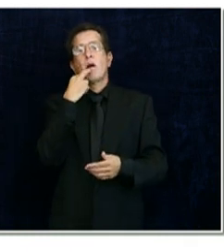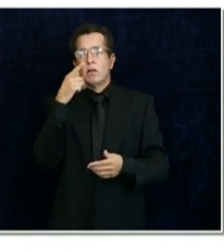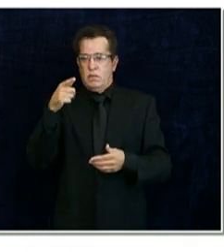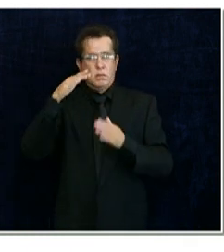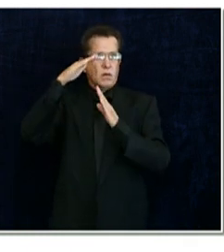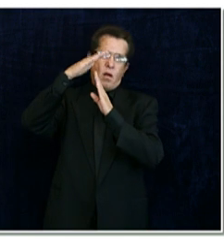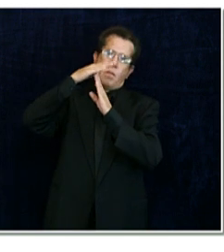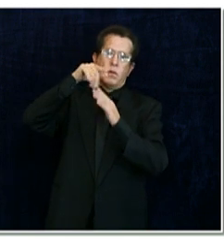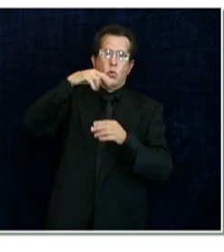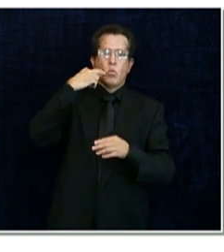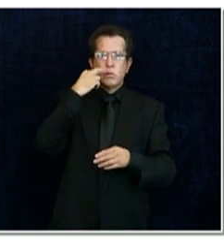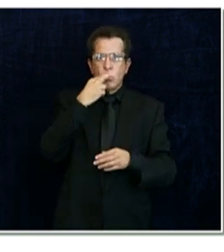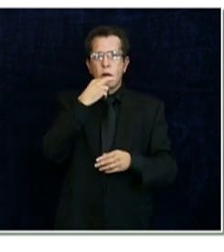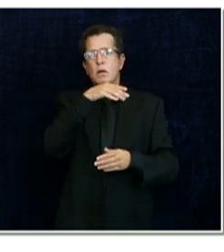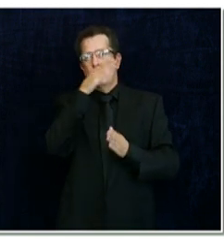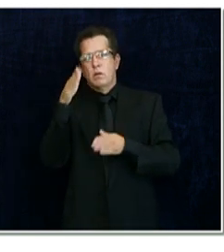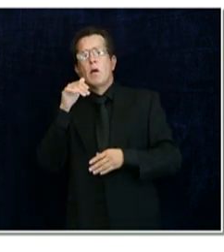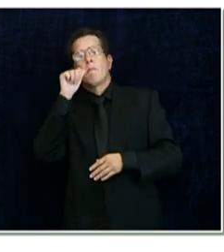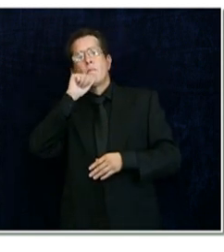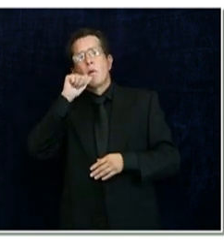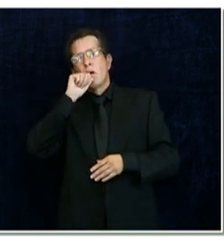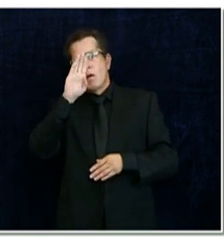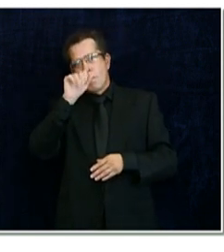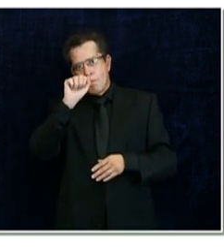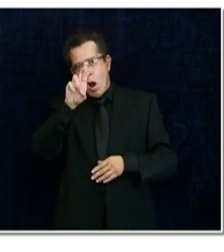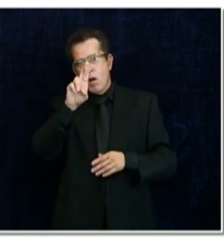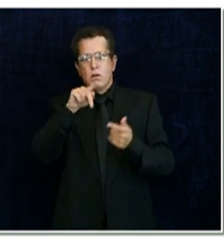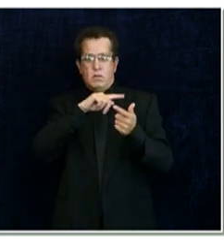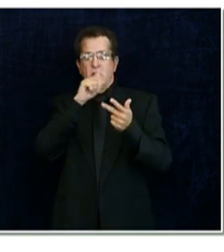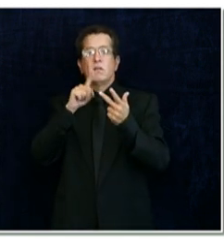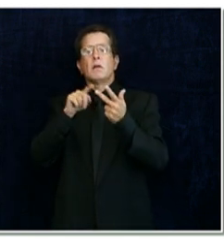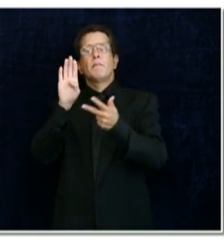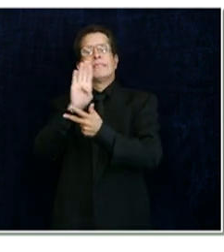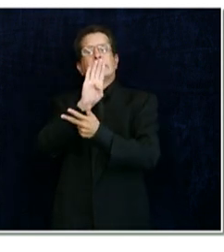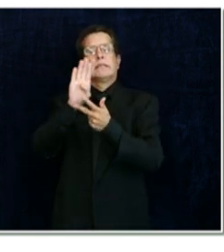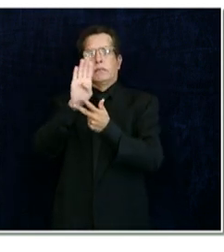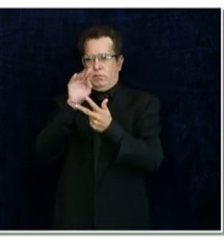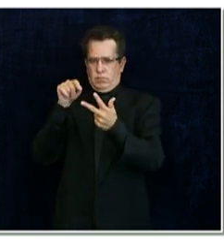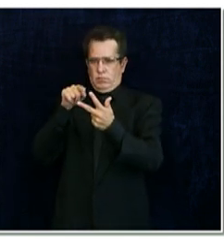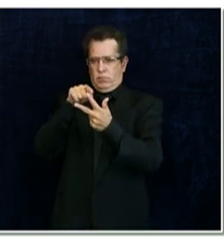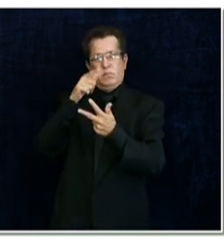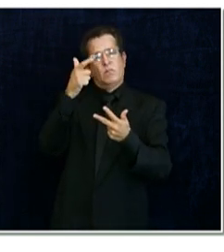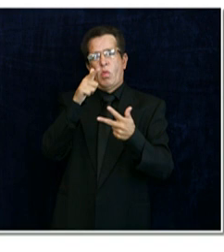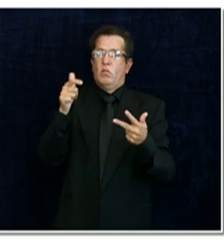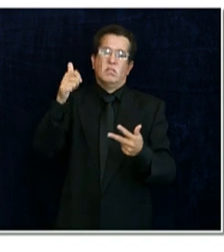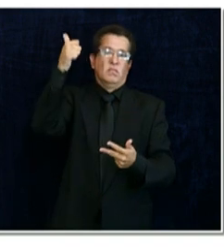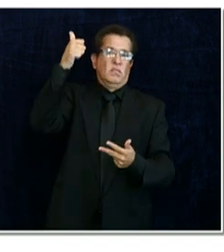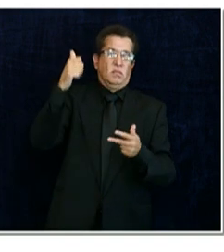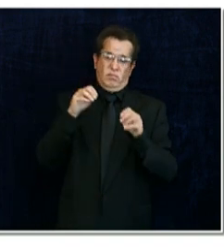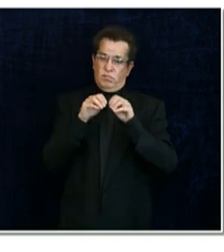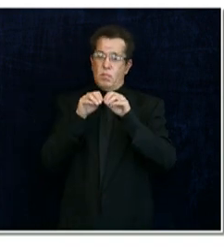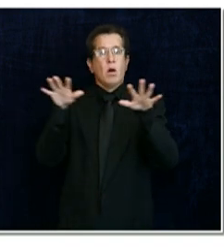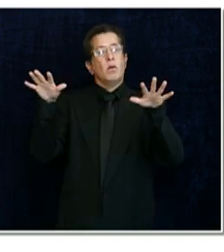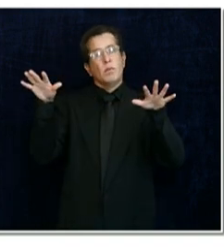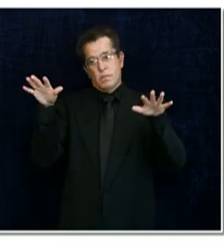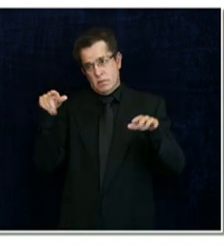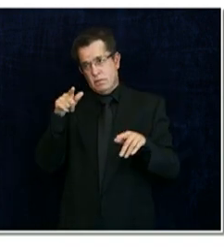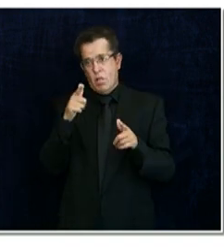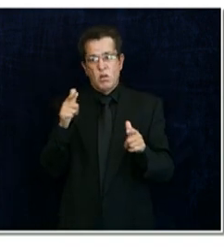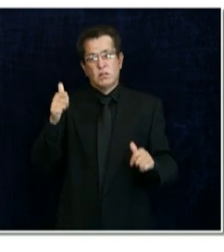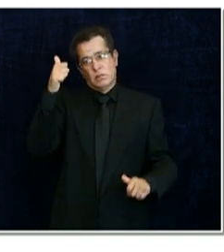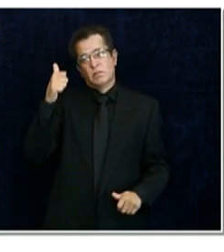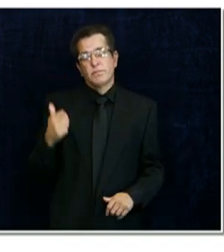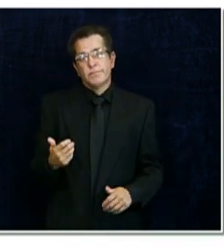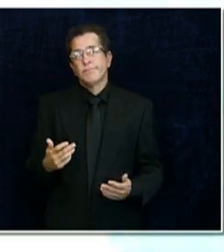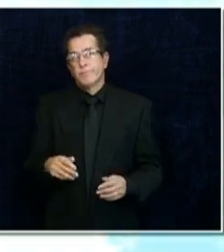restaurants/bars, restaurants, and then businesses represent the largest, the 2 largest settings. In